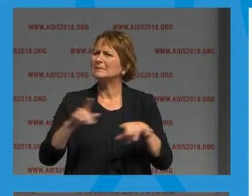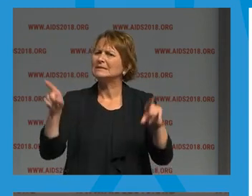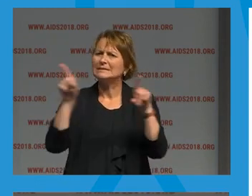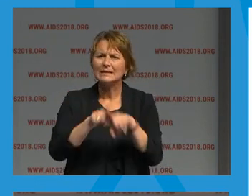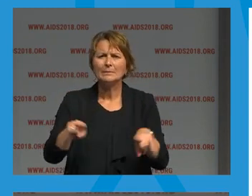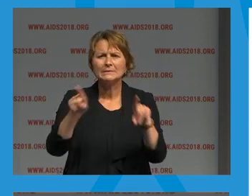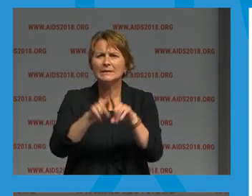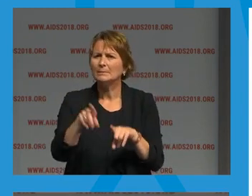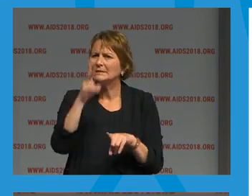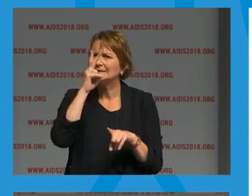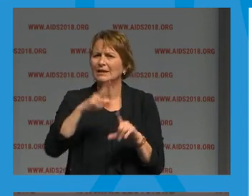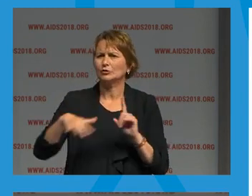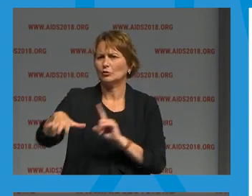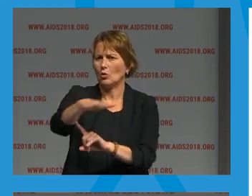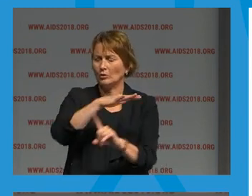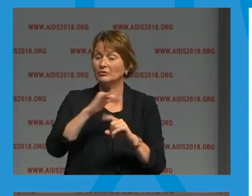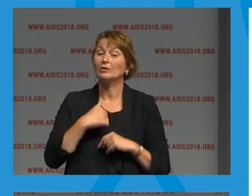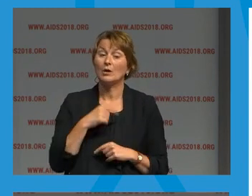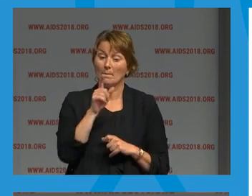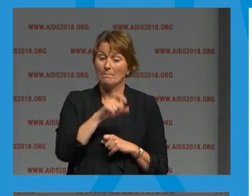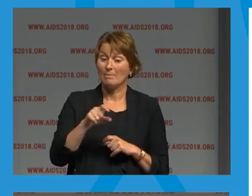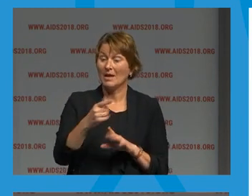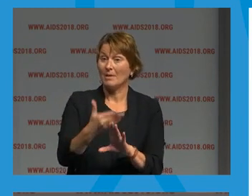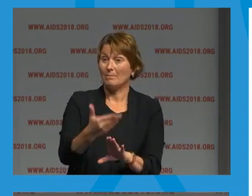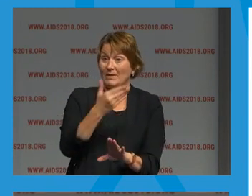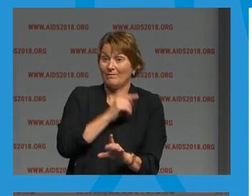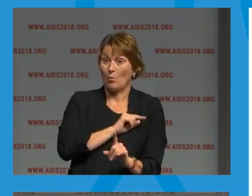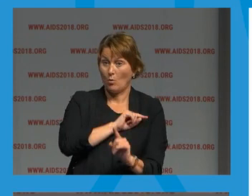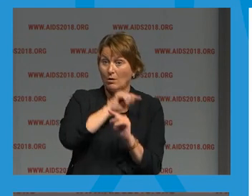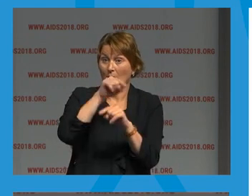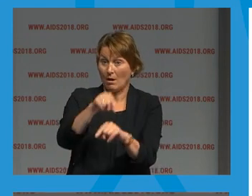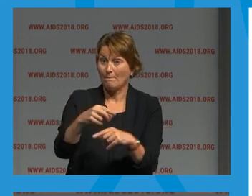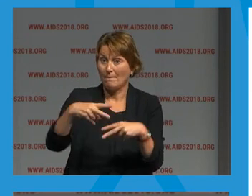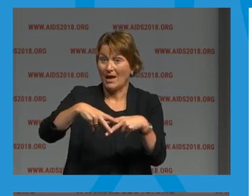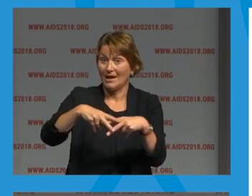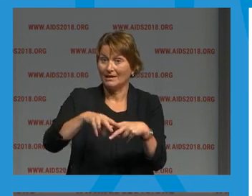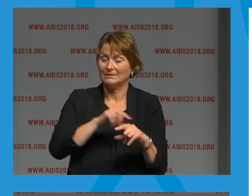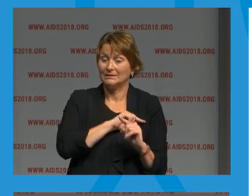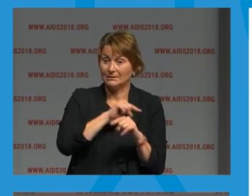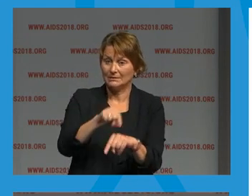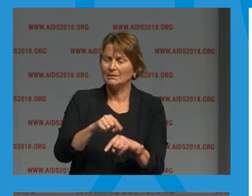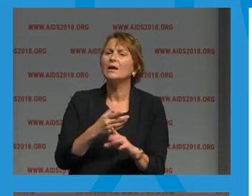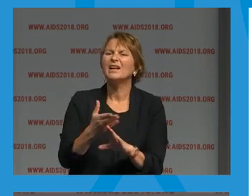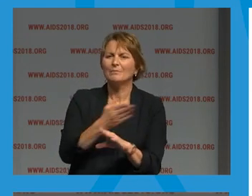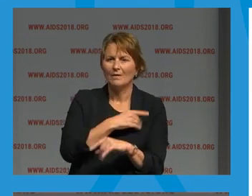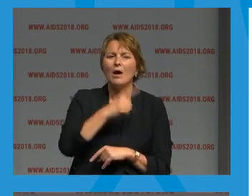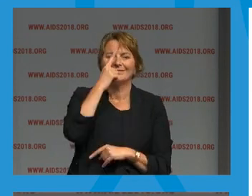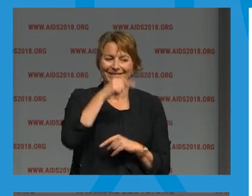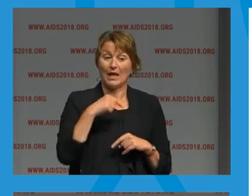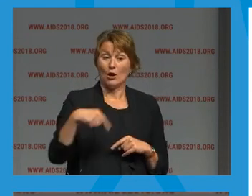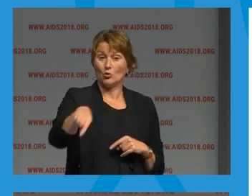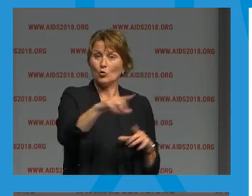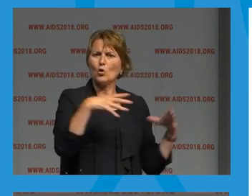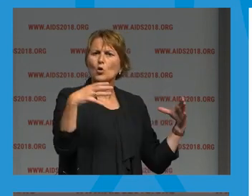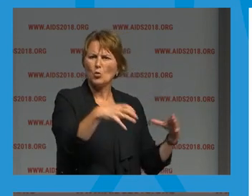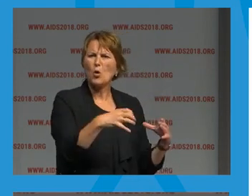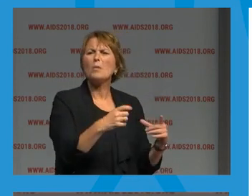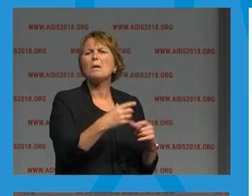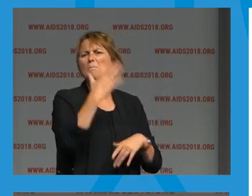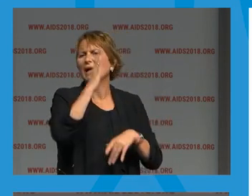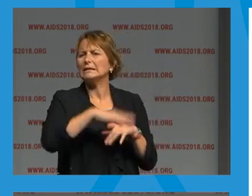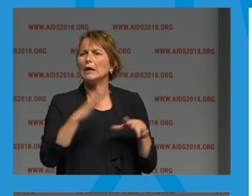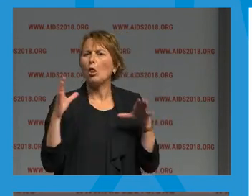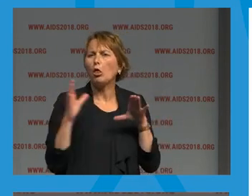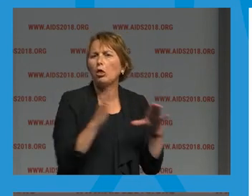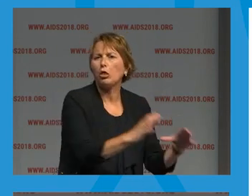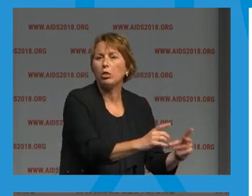of HIV/AIDS among those who, before the arrival of AIDS, were already marginalized, stigmatized,